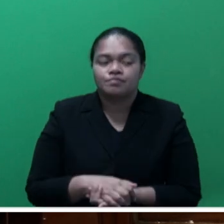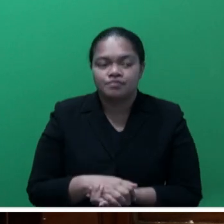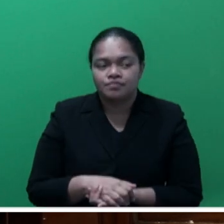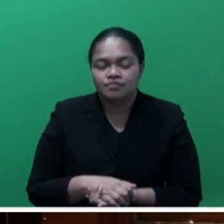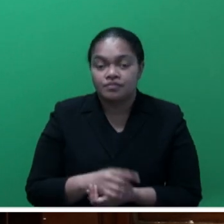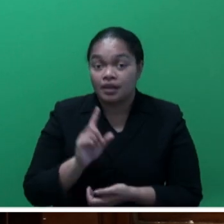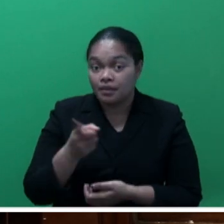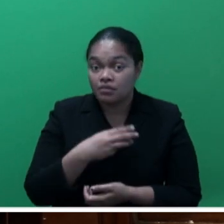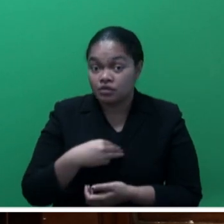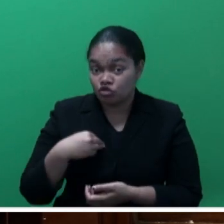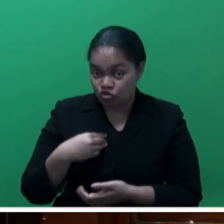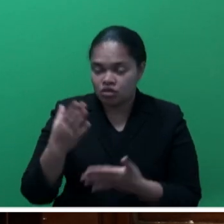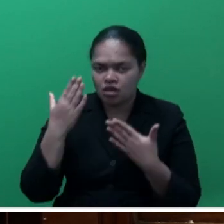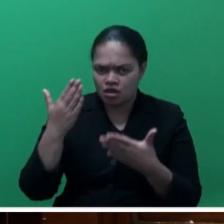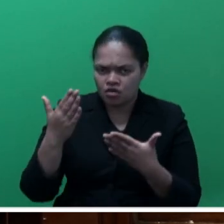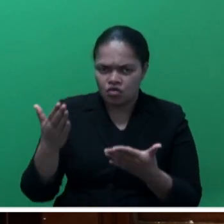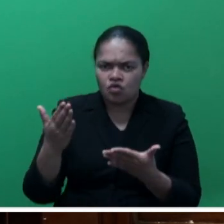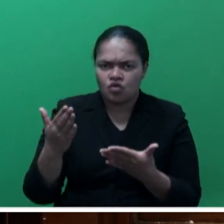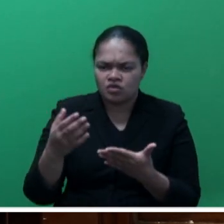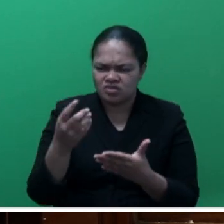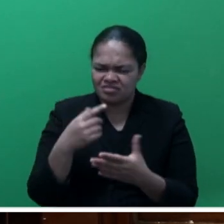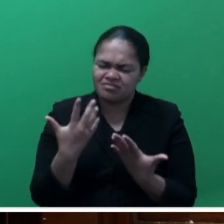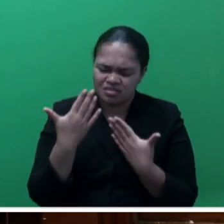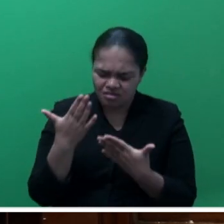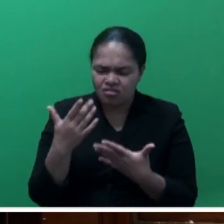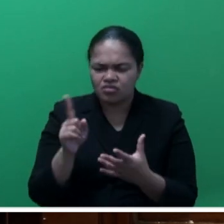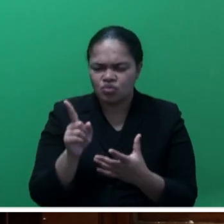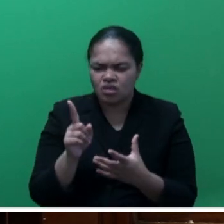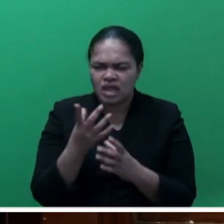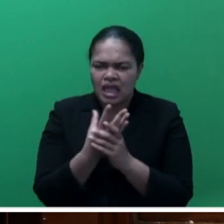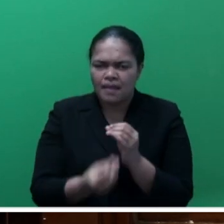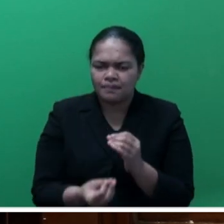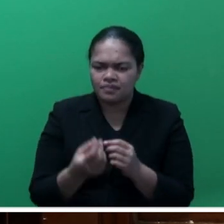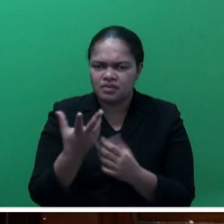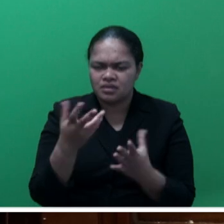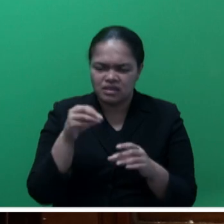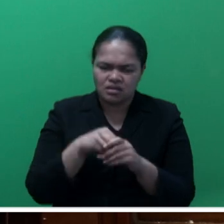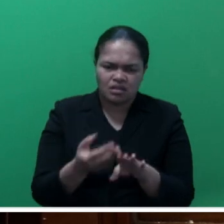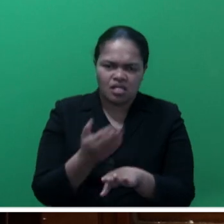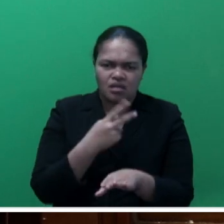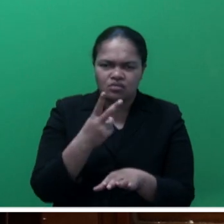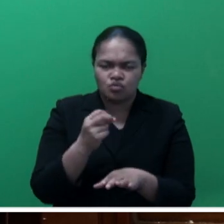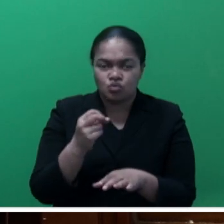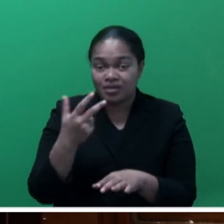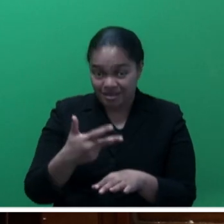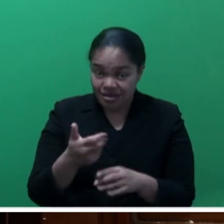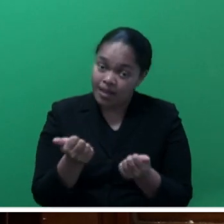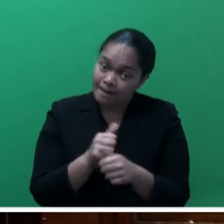But the Ministry acknowledges the existing gaps in the Litter Act of 2008 and its amendment